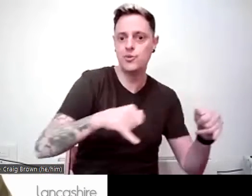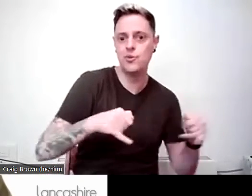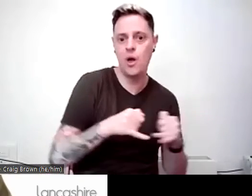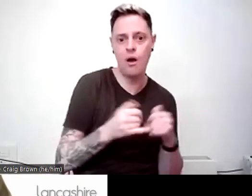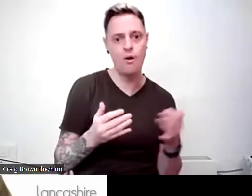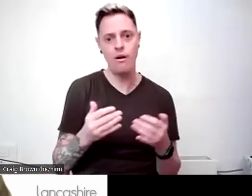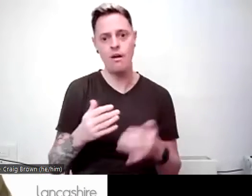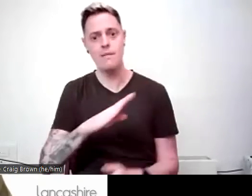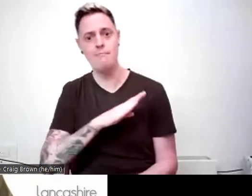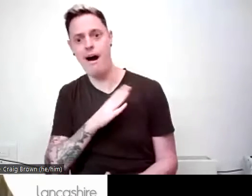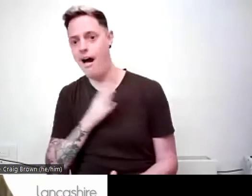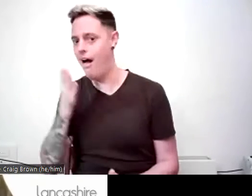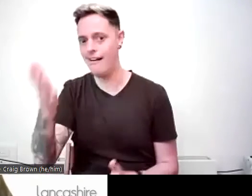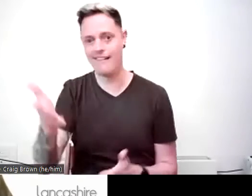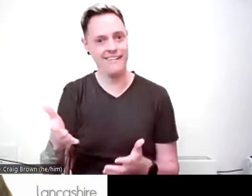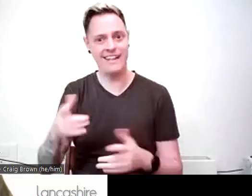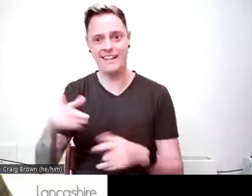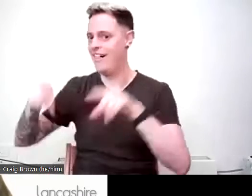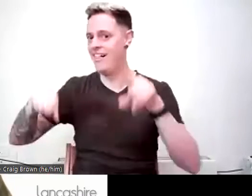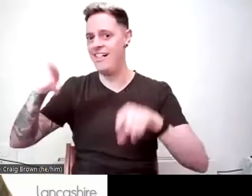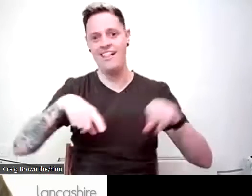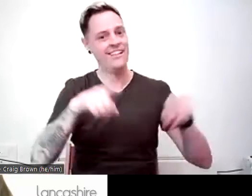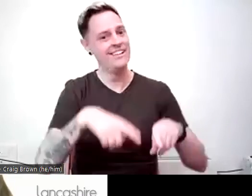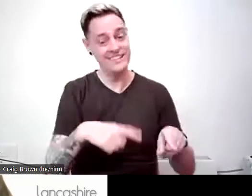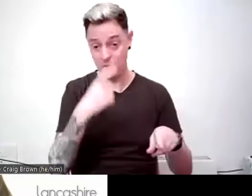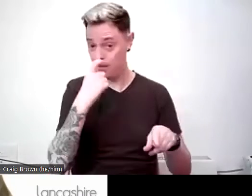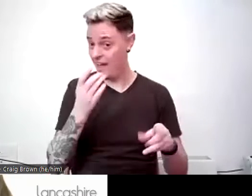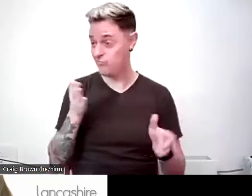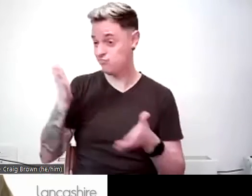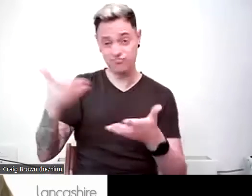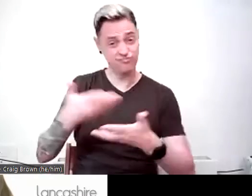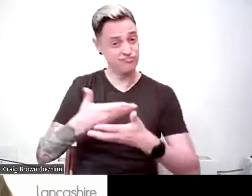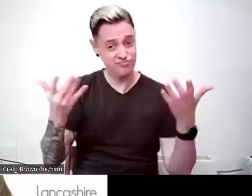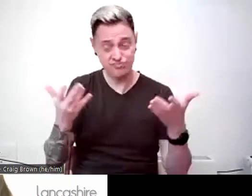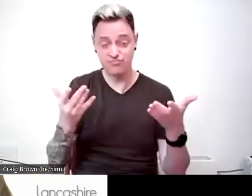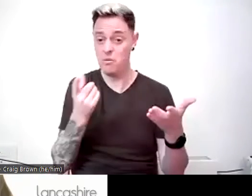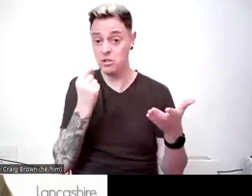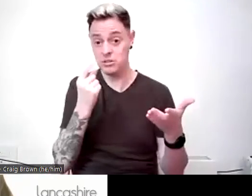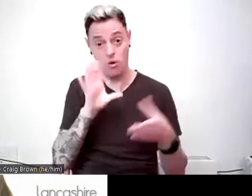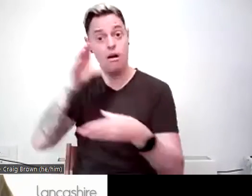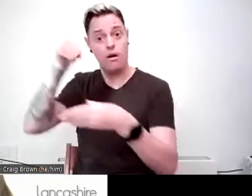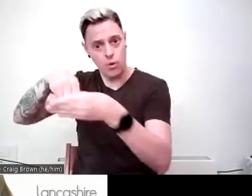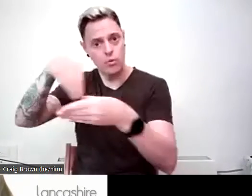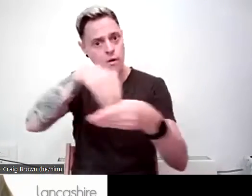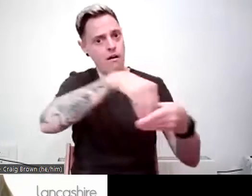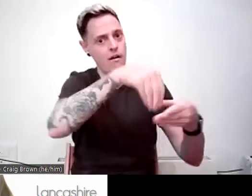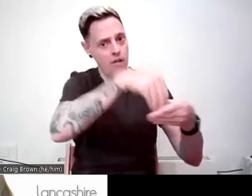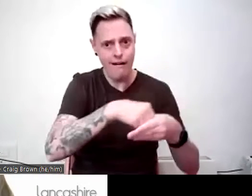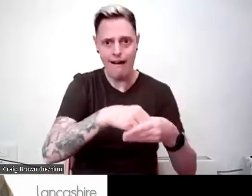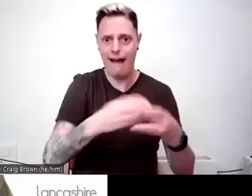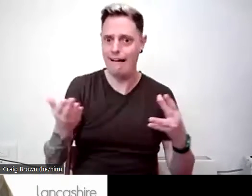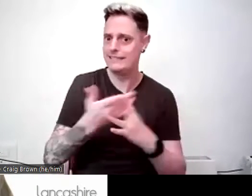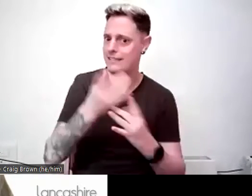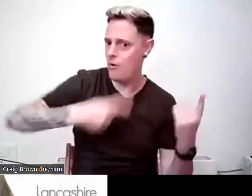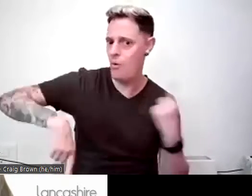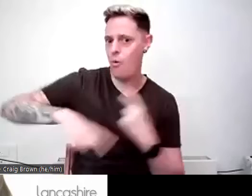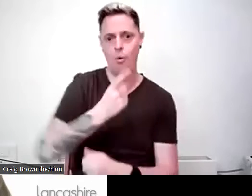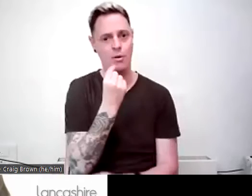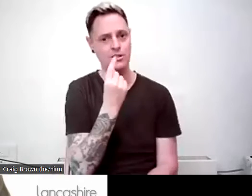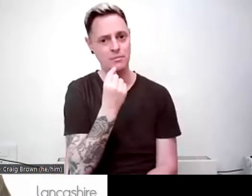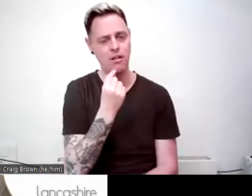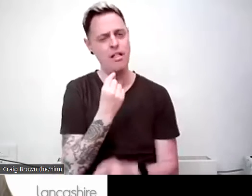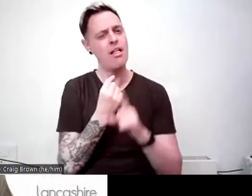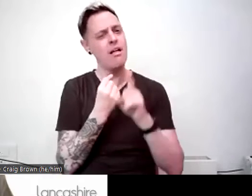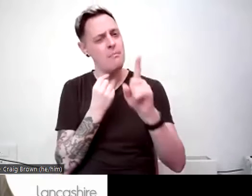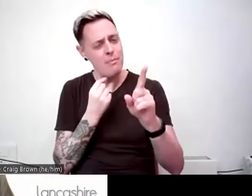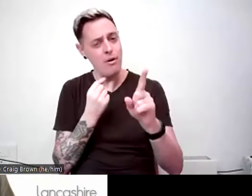there are places where we can go and we can practice yoga and it be really inclusive and really accessible. But when we look at the mainstream of